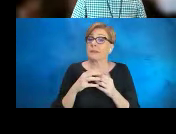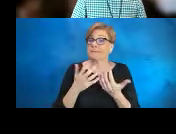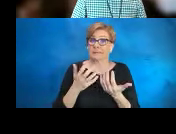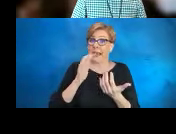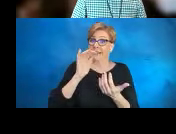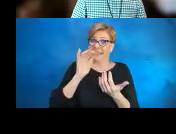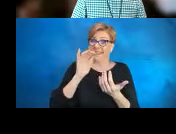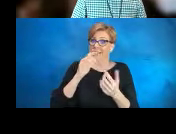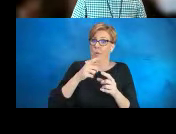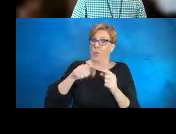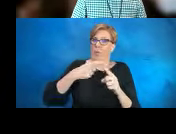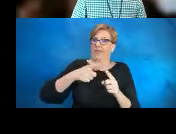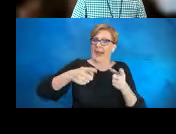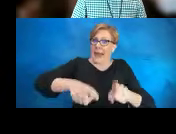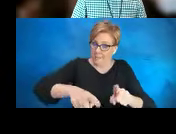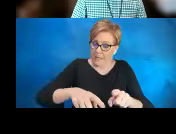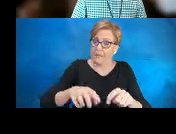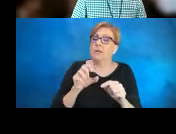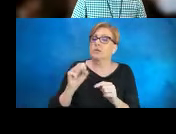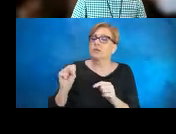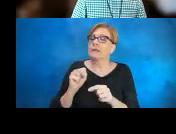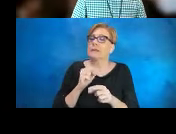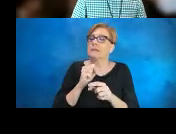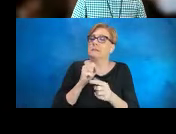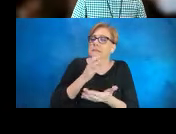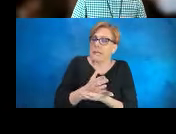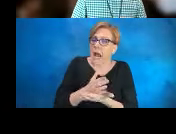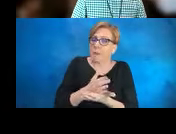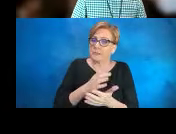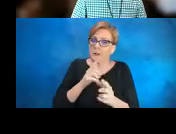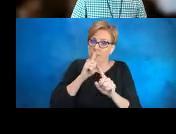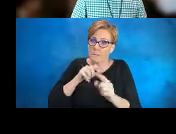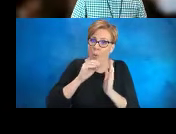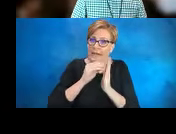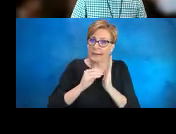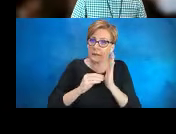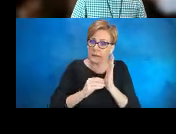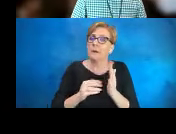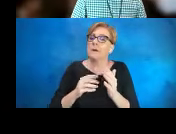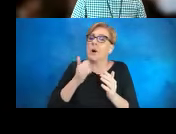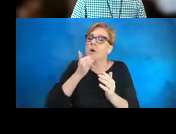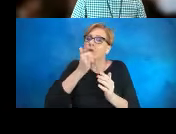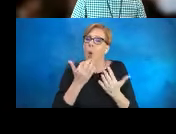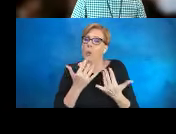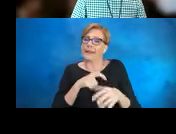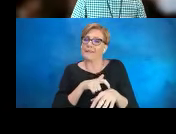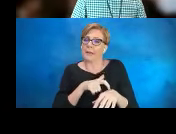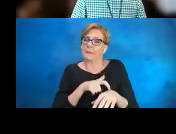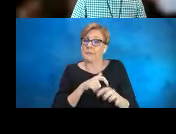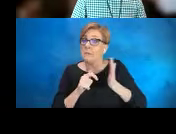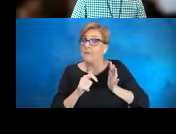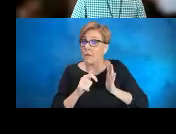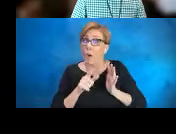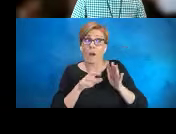the call wait times and other customer service data on its public dashboard that it had previously. And as